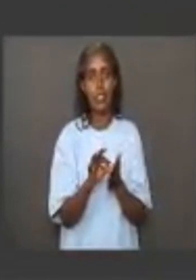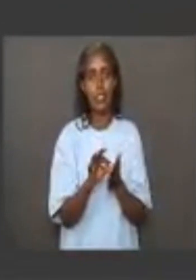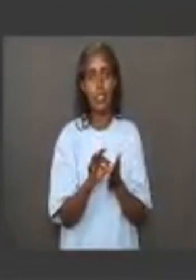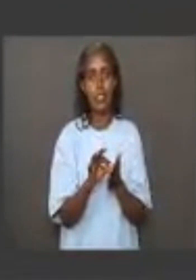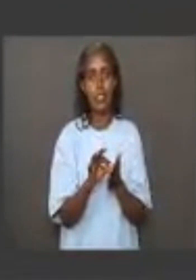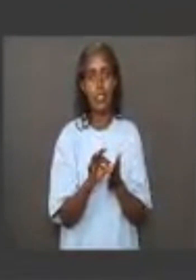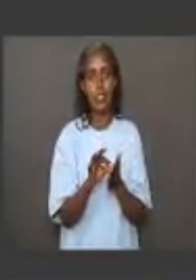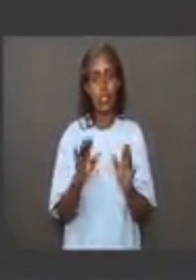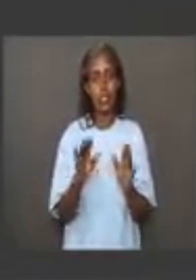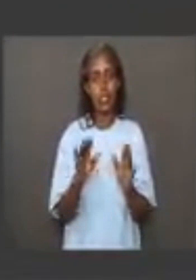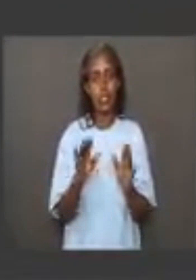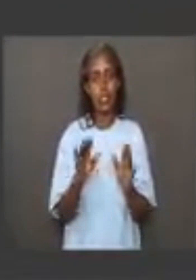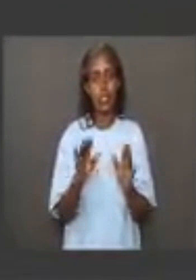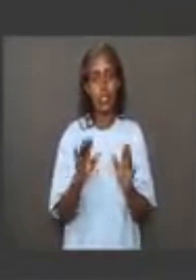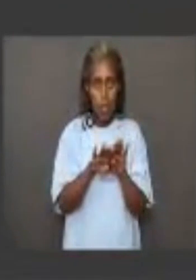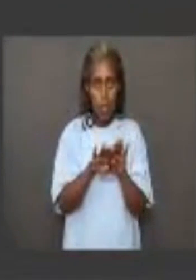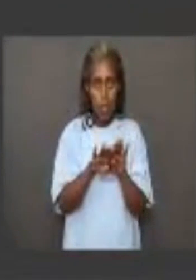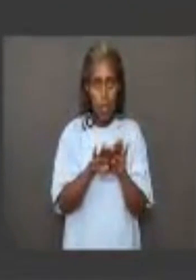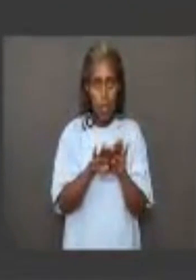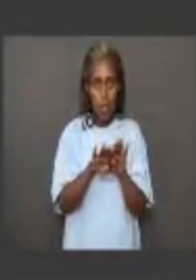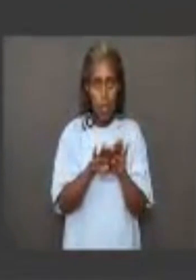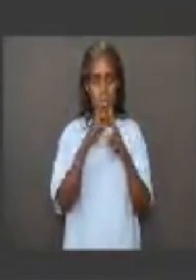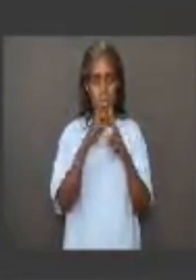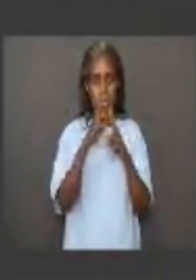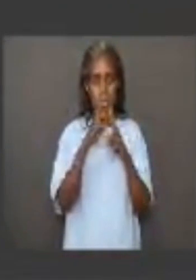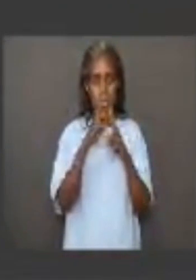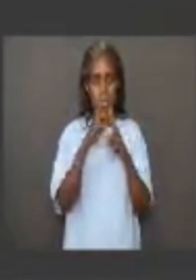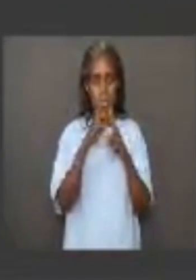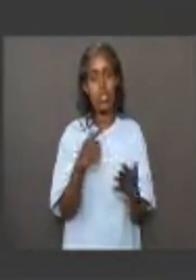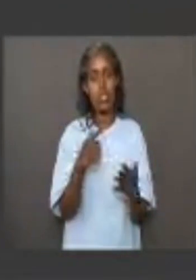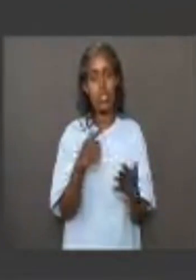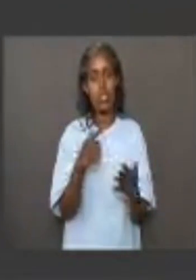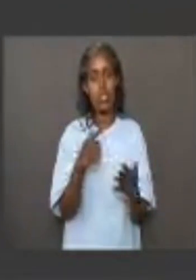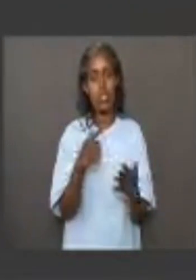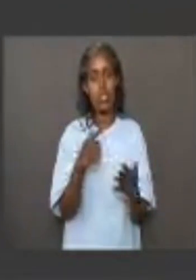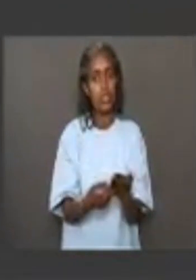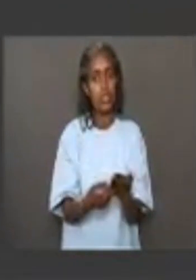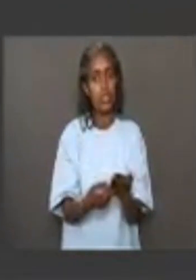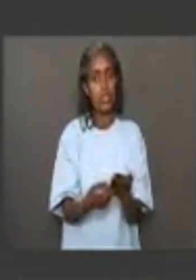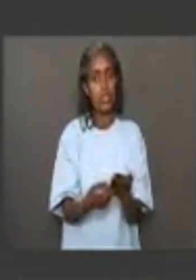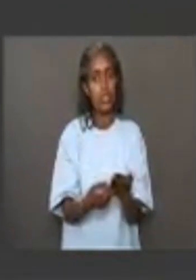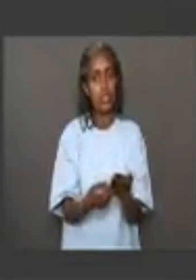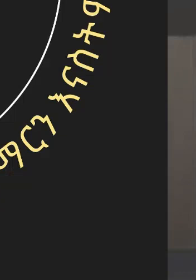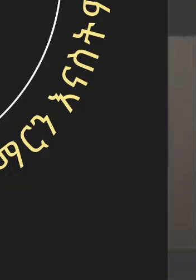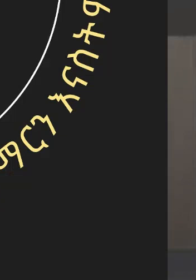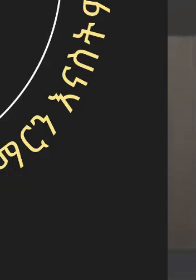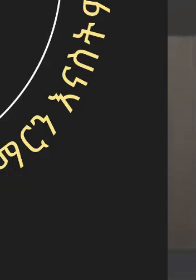closed with respect to these operations.